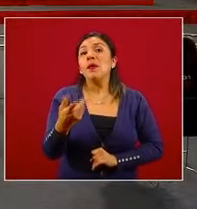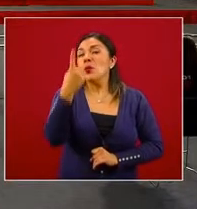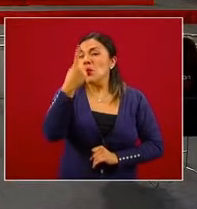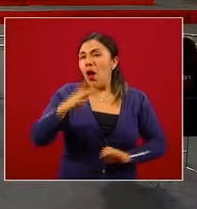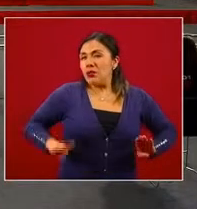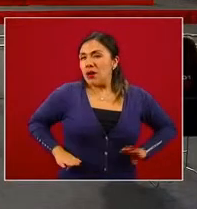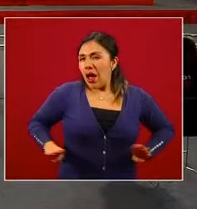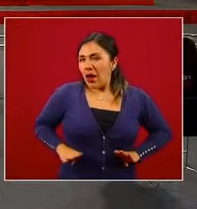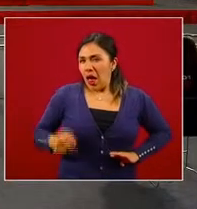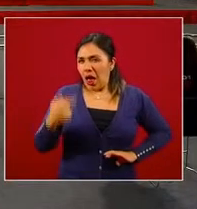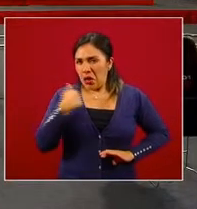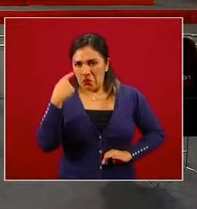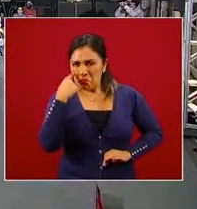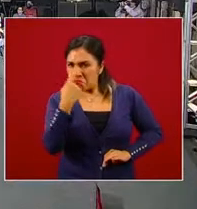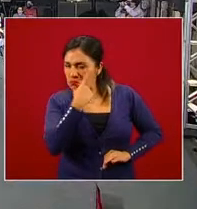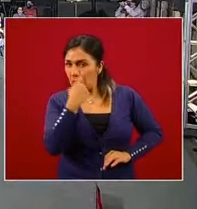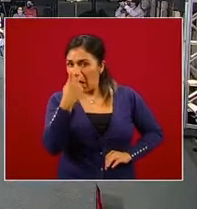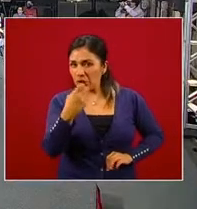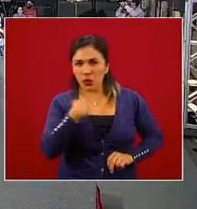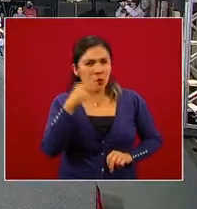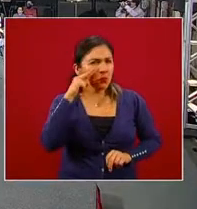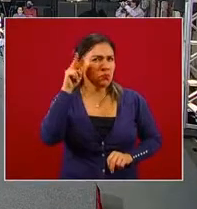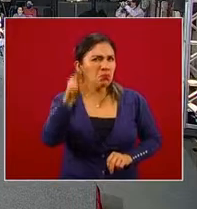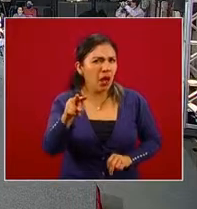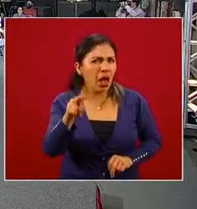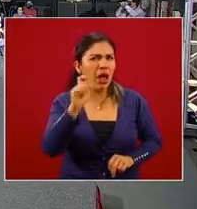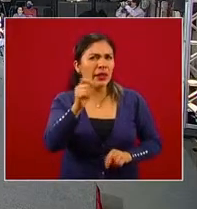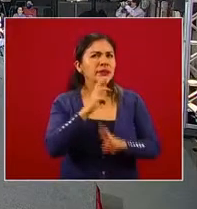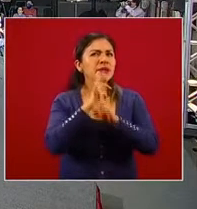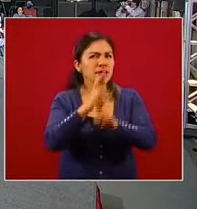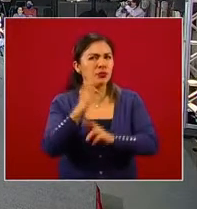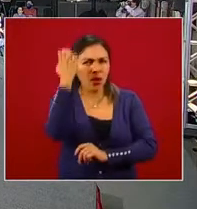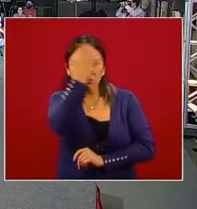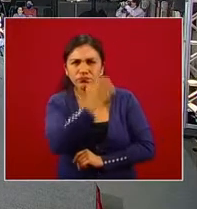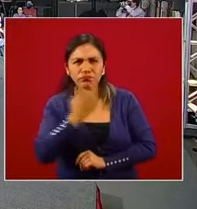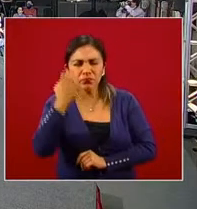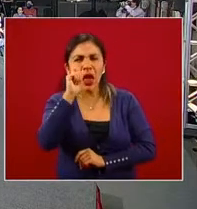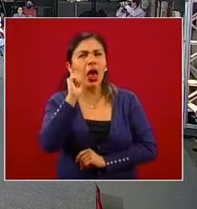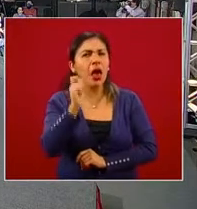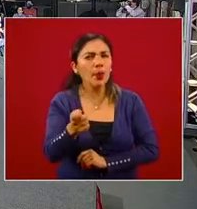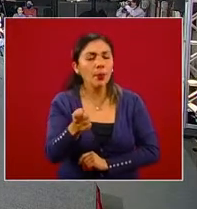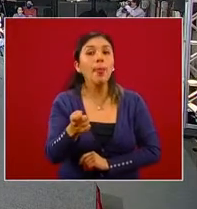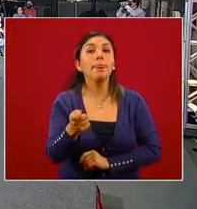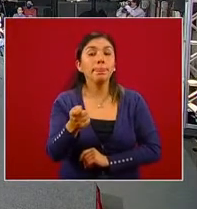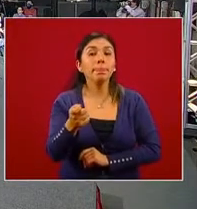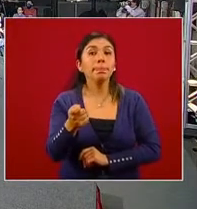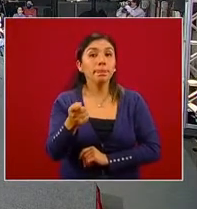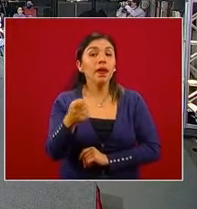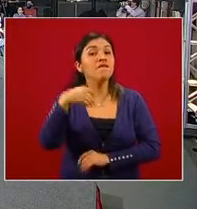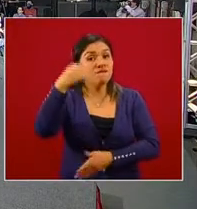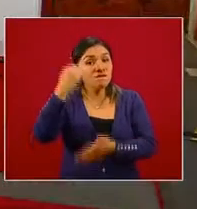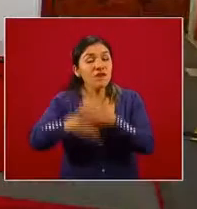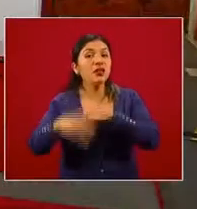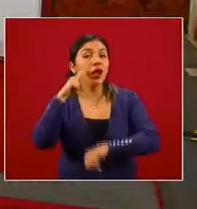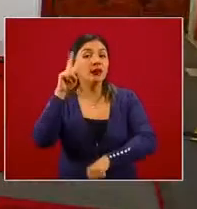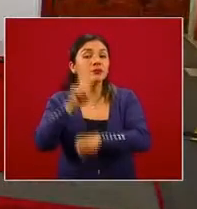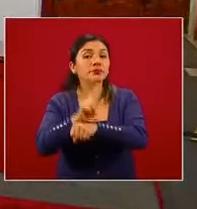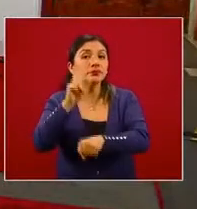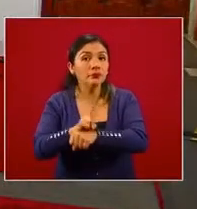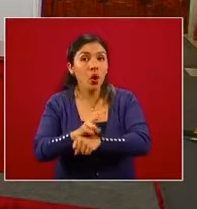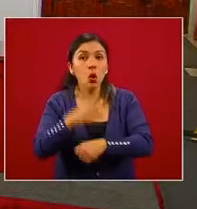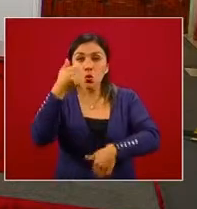this. One thing that has called my attention there from the results of that analysis is that they